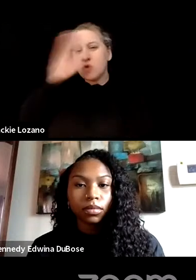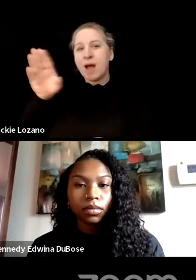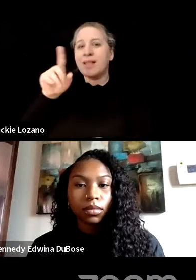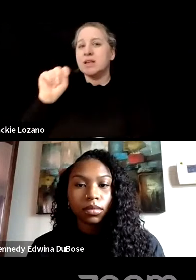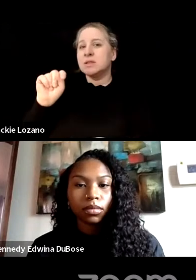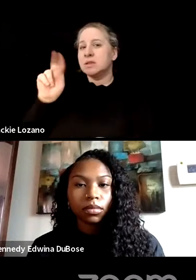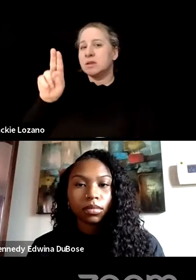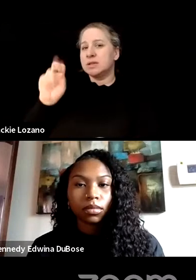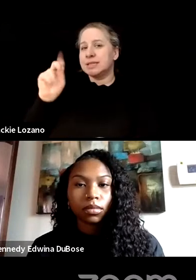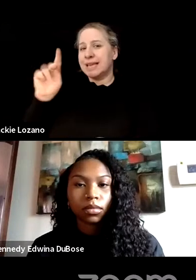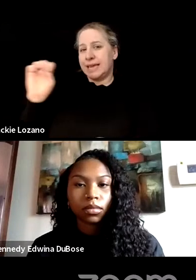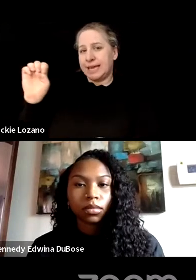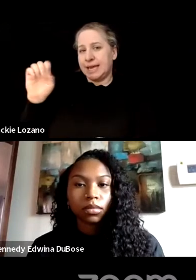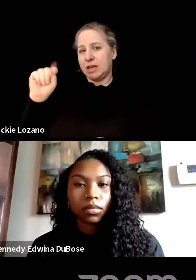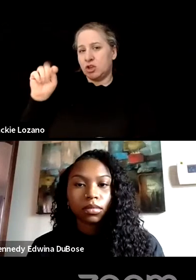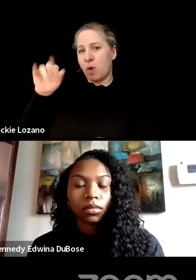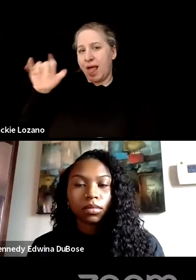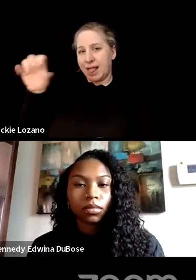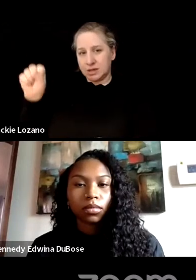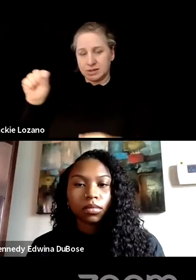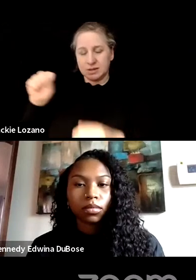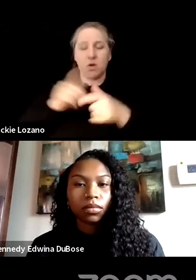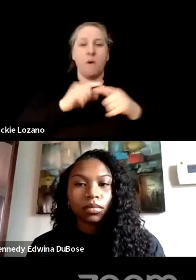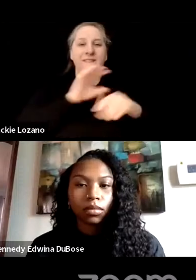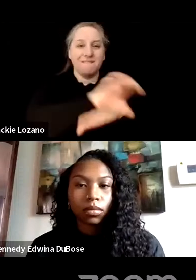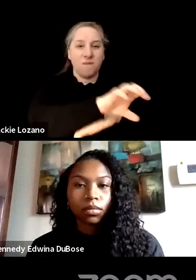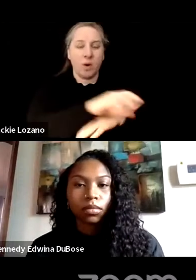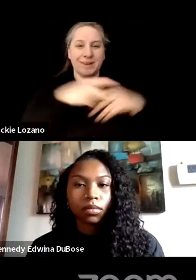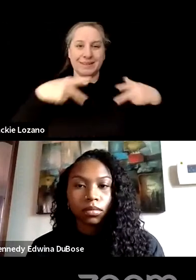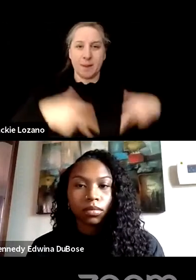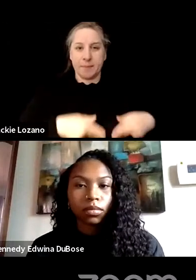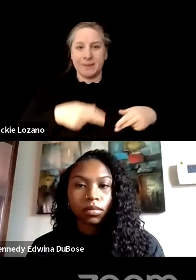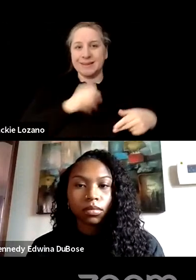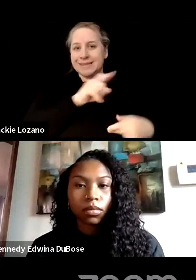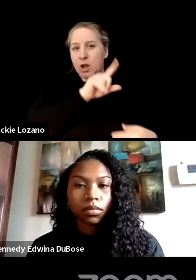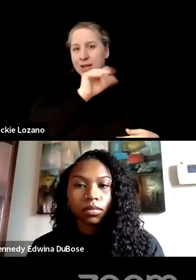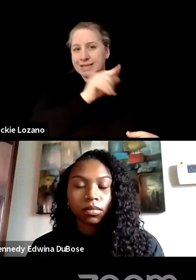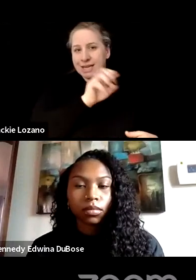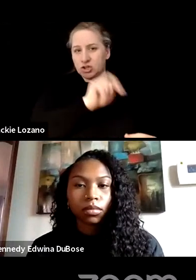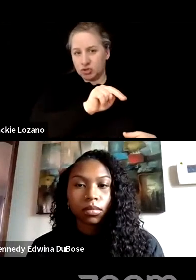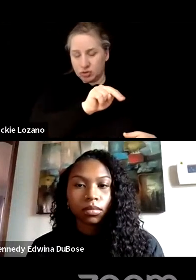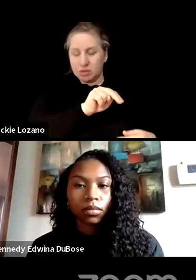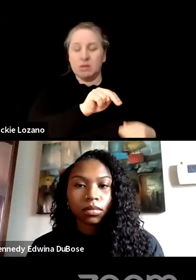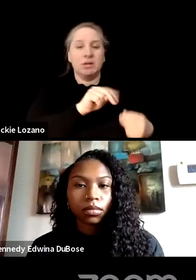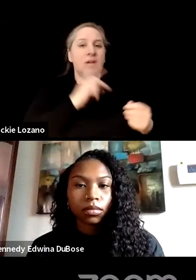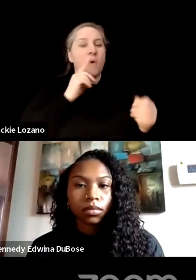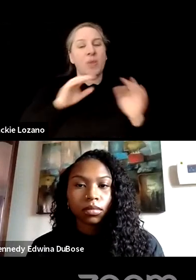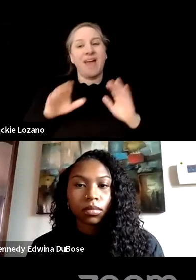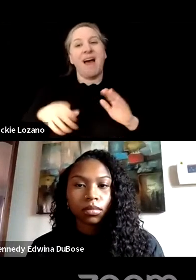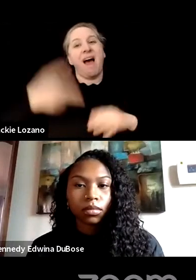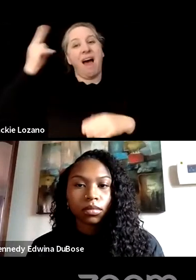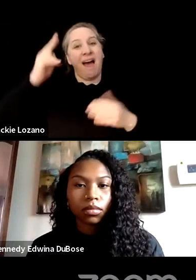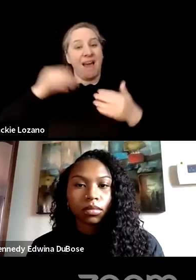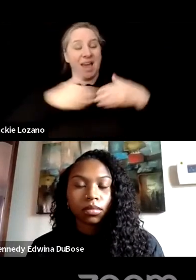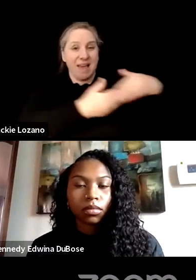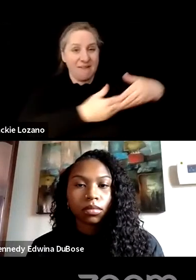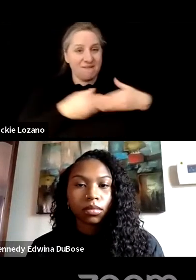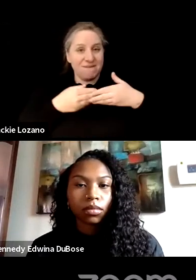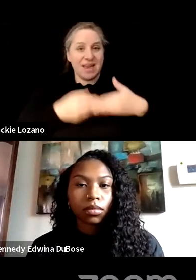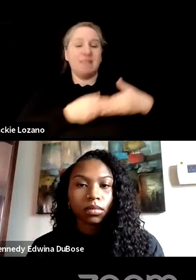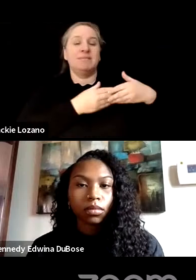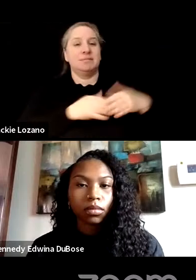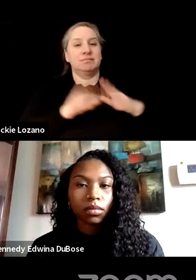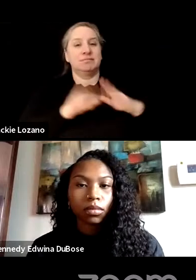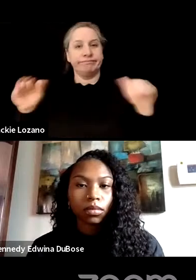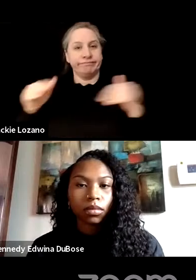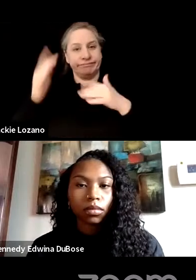trials or forced sterilizations of minorities, right? Or more indirect things like the high infant and maternal mortality rates that we see, or